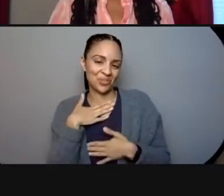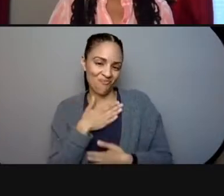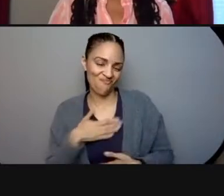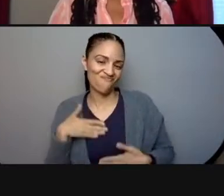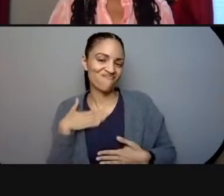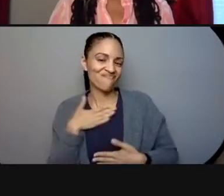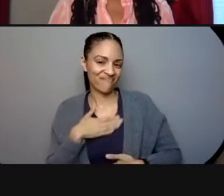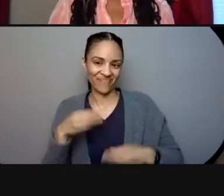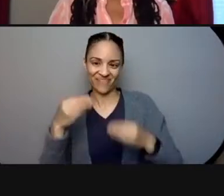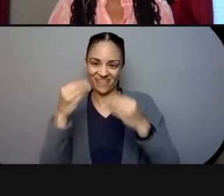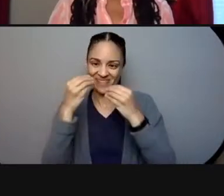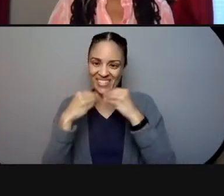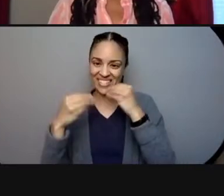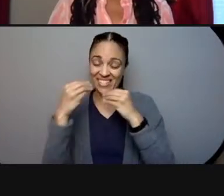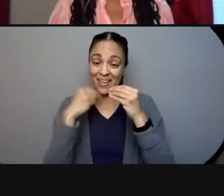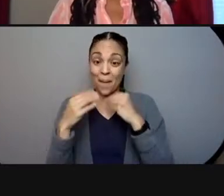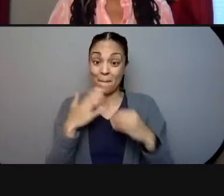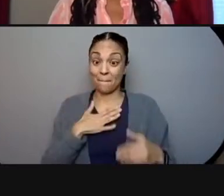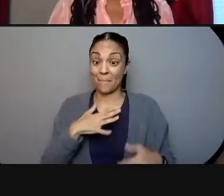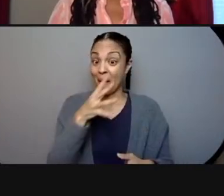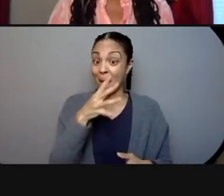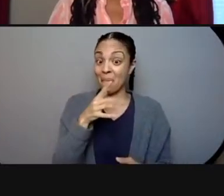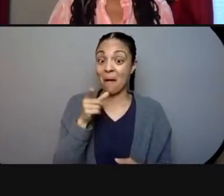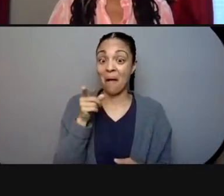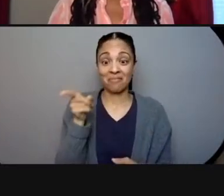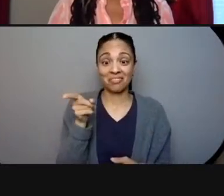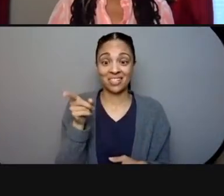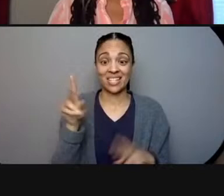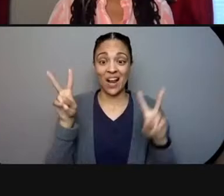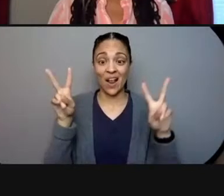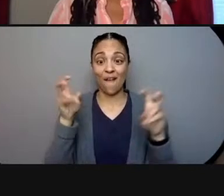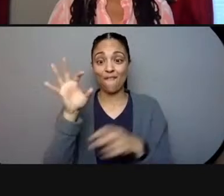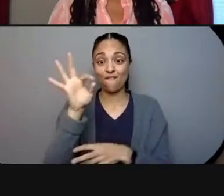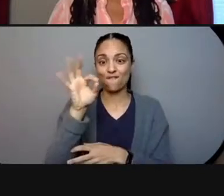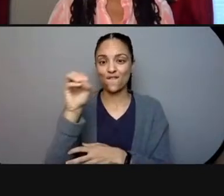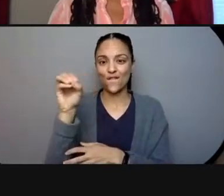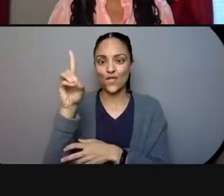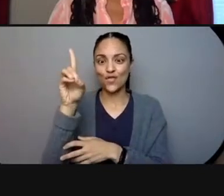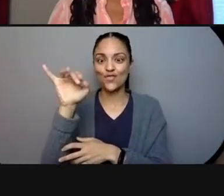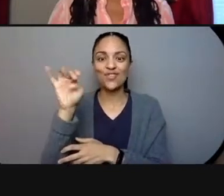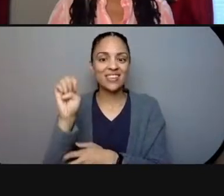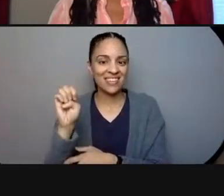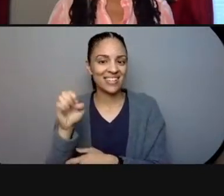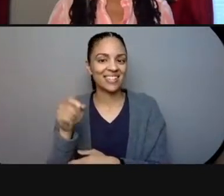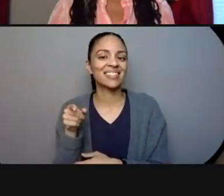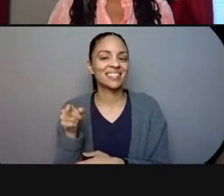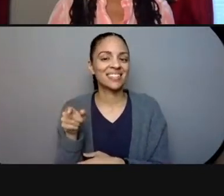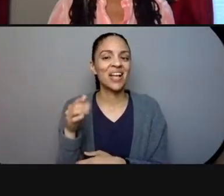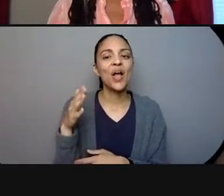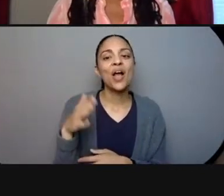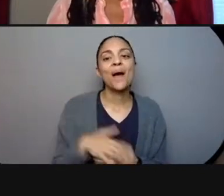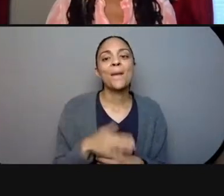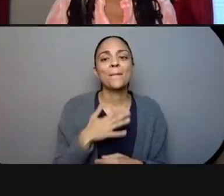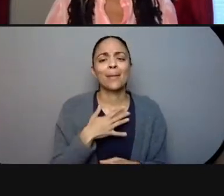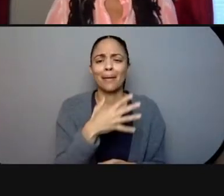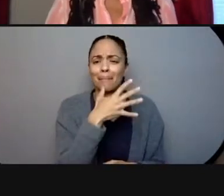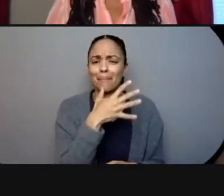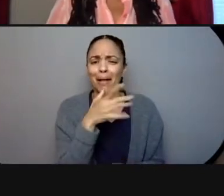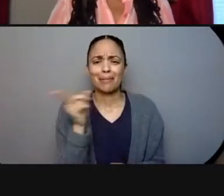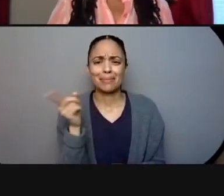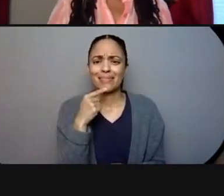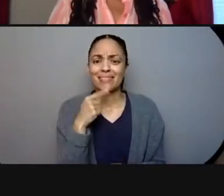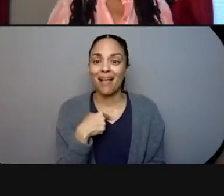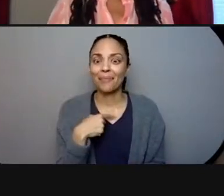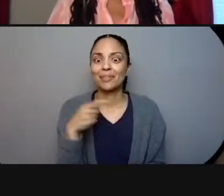she know when you would say you would go to the mall, and she knew I was sneaking. She was like, I knew you were sneaking to the club the whole time. But I